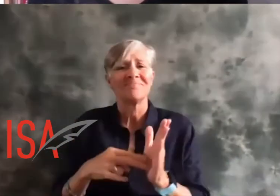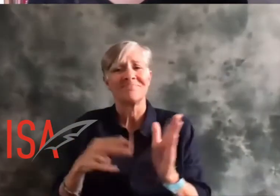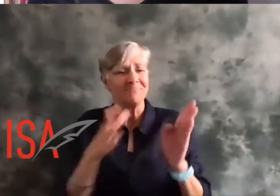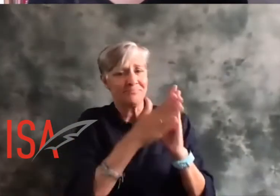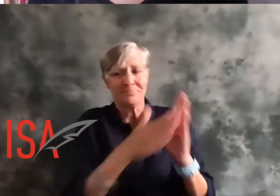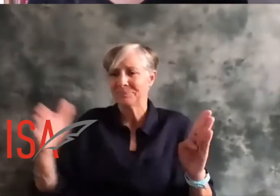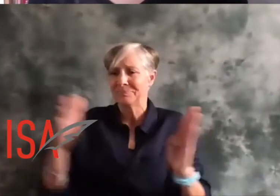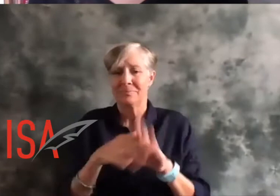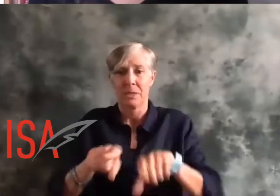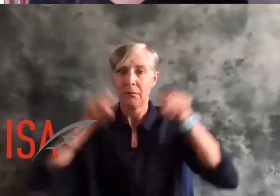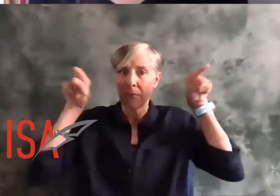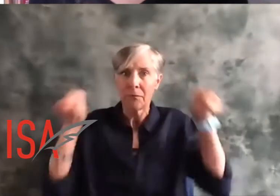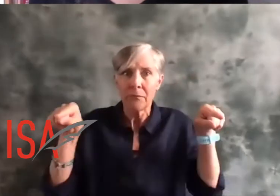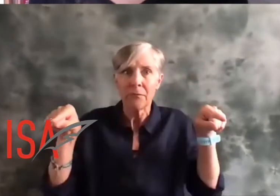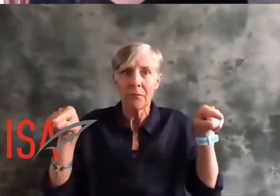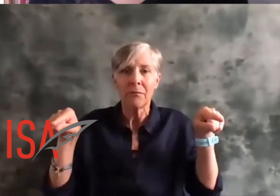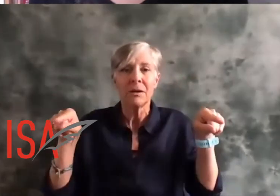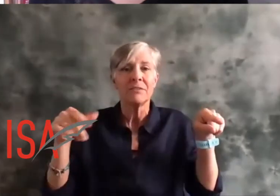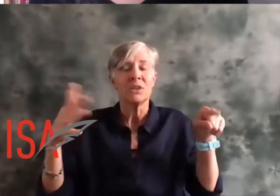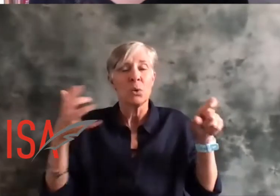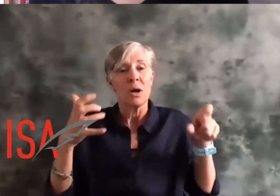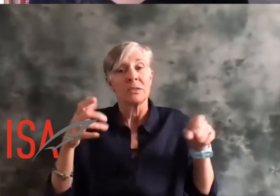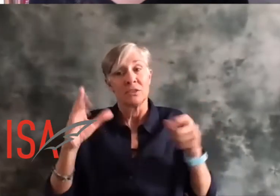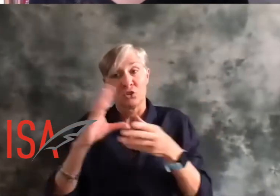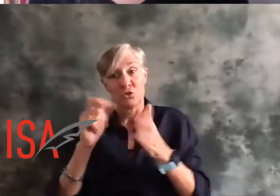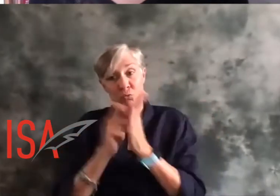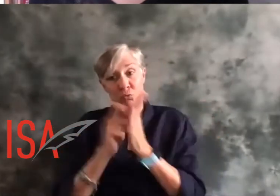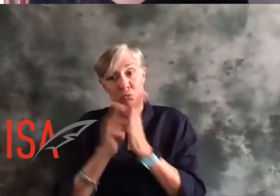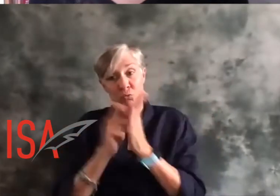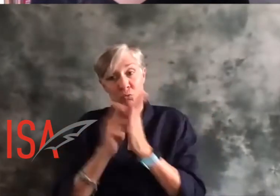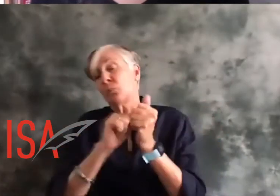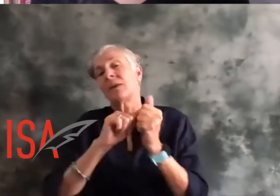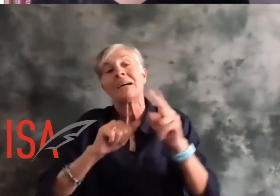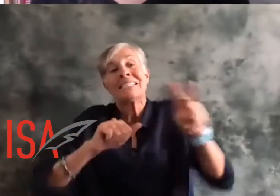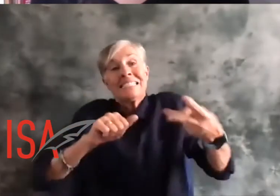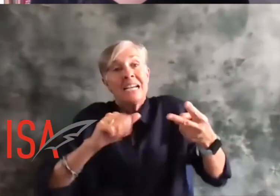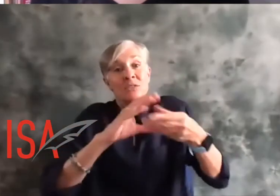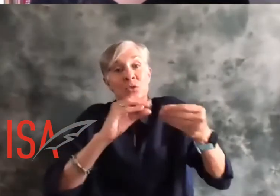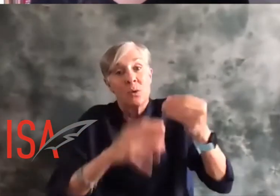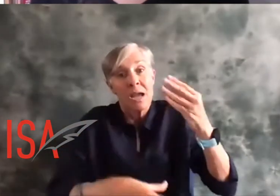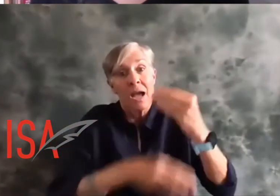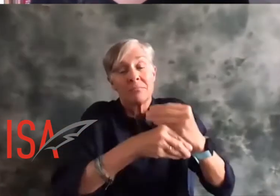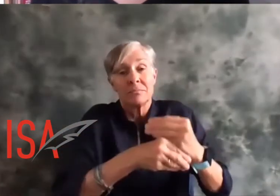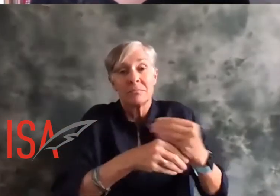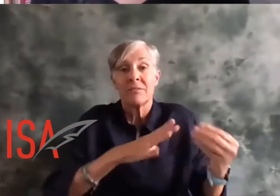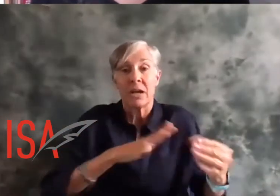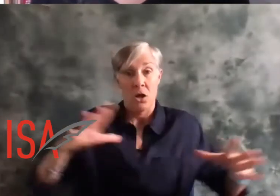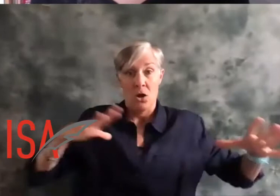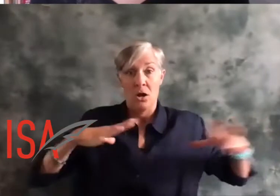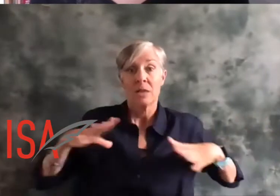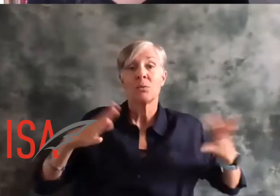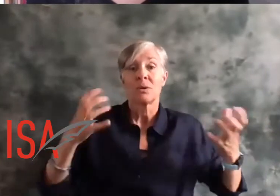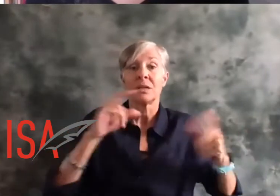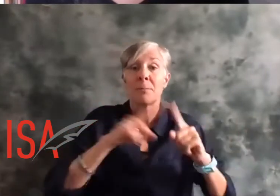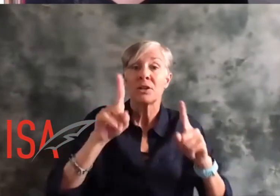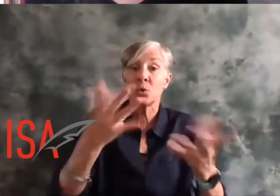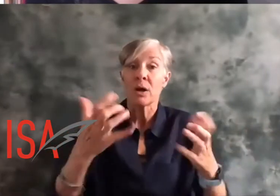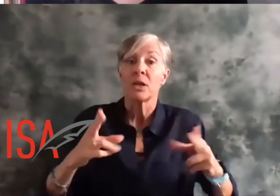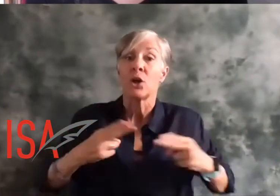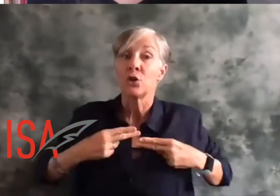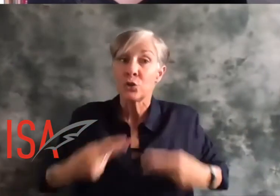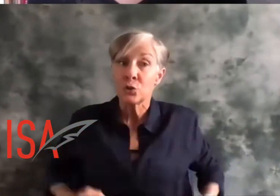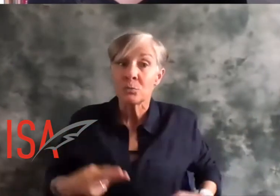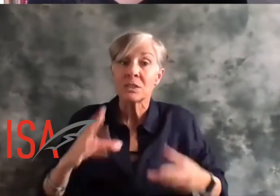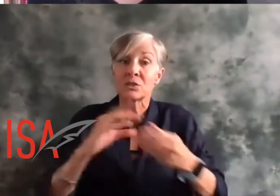But if you want to write and have a social story you want to tell, awesome. And Hollywood's also looking for that. If you also want a human story,